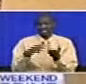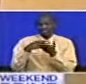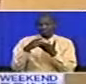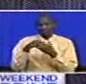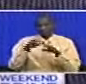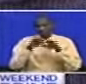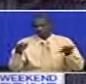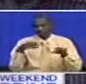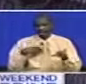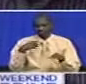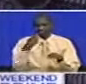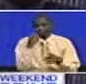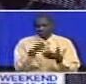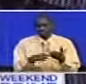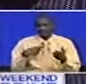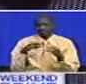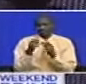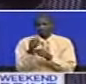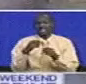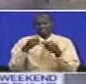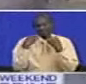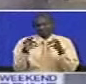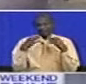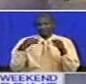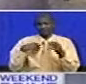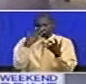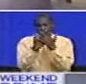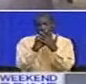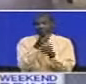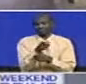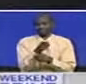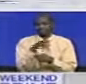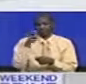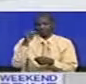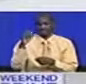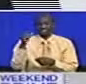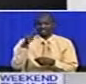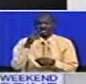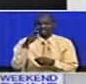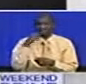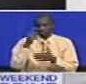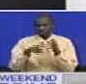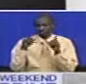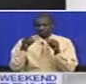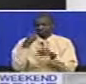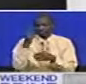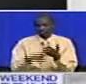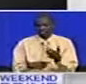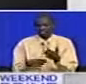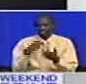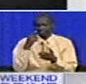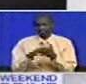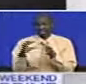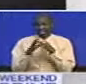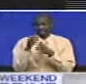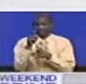table, and his other nine allies released from government custody. Machar's Twitter account also gave an update, tweeting a link to